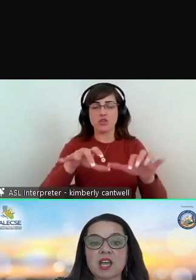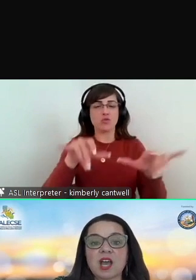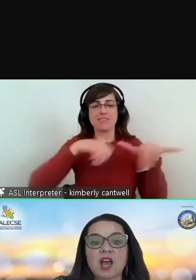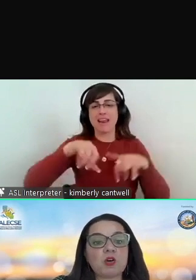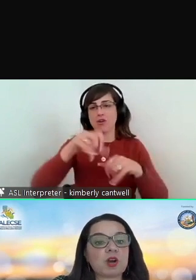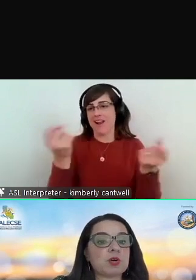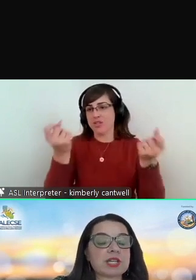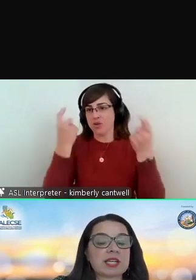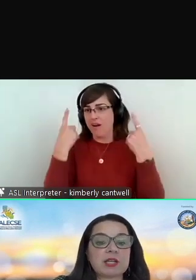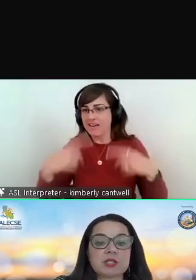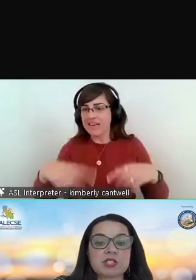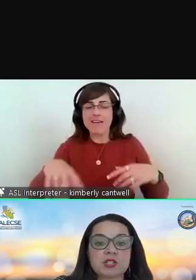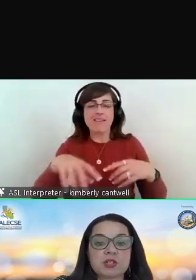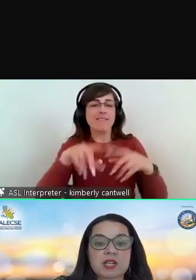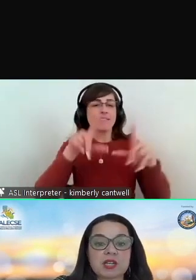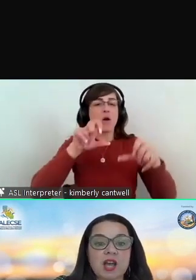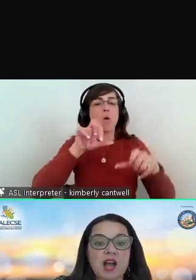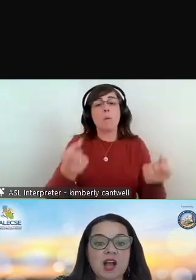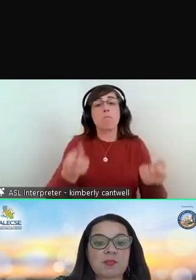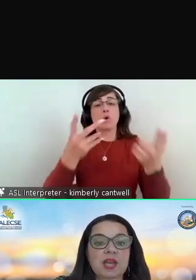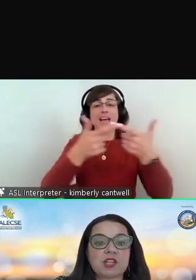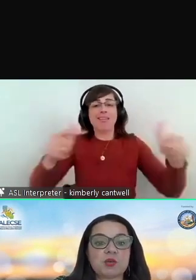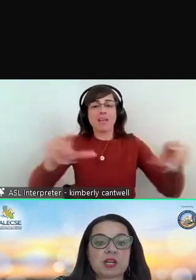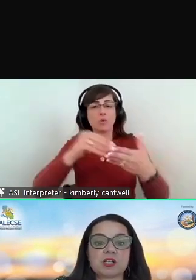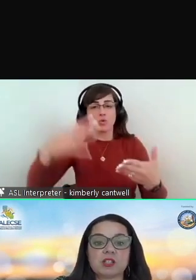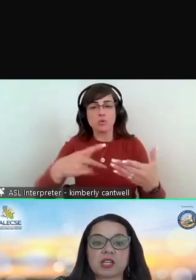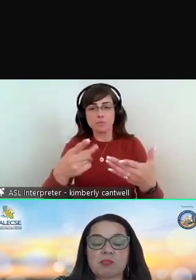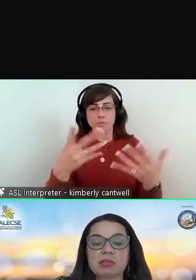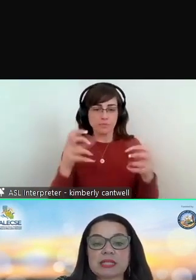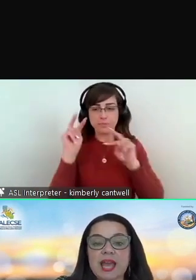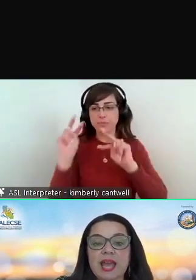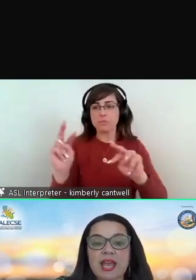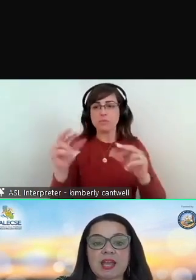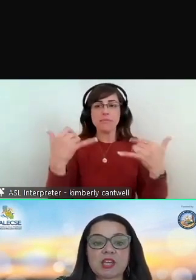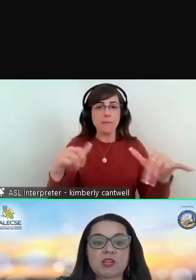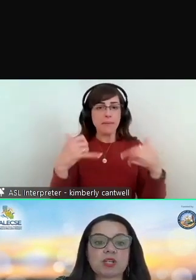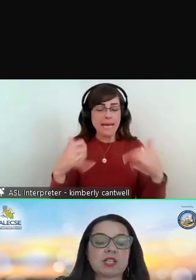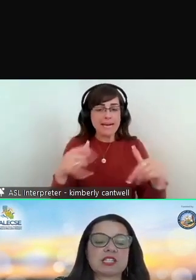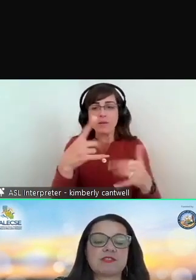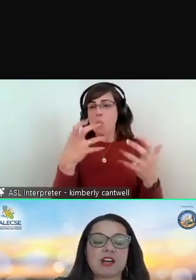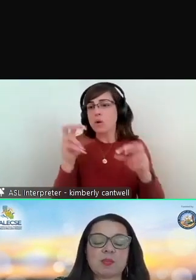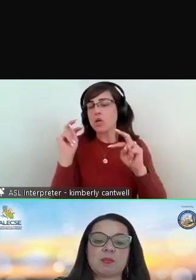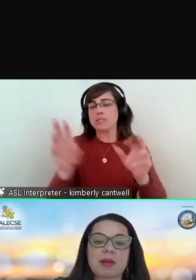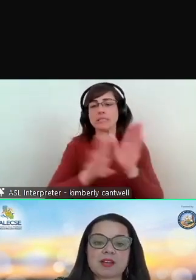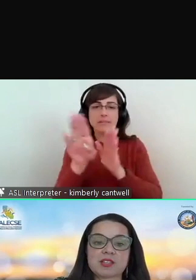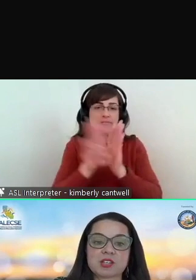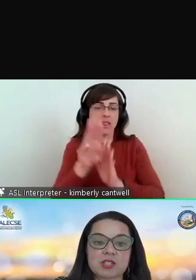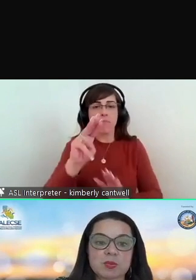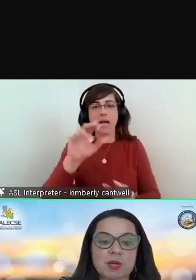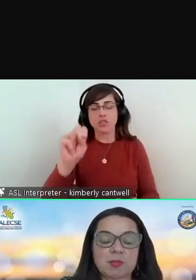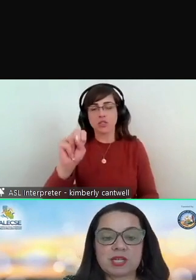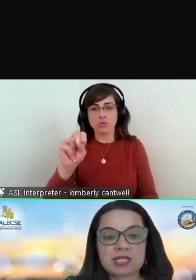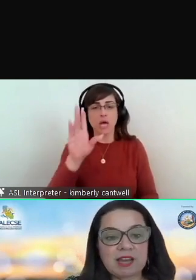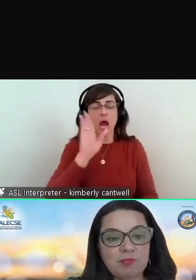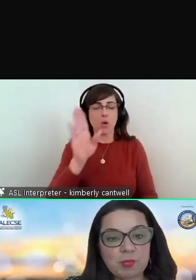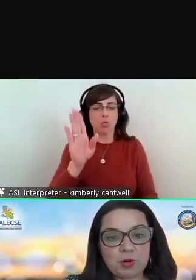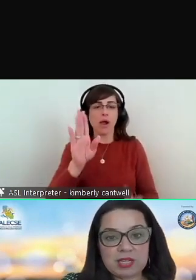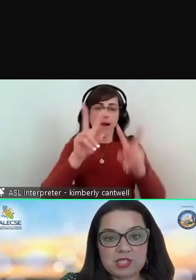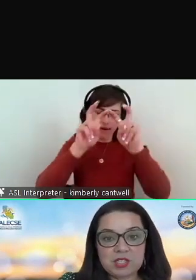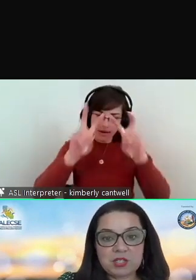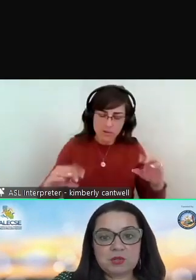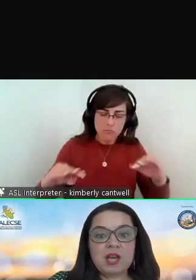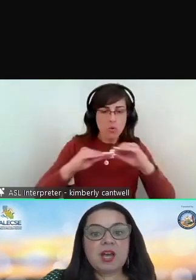testing, or a multilingual student, and you want to look at play, and you want to look at developmental milestones, which I'm going to dive